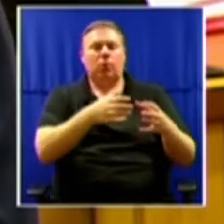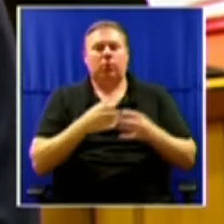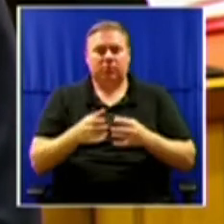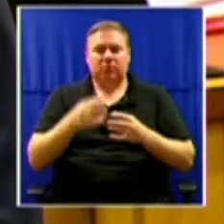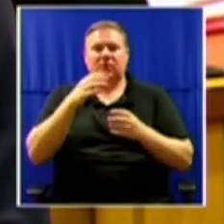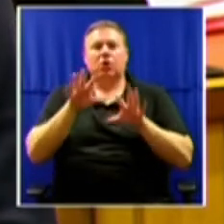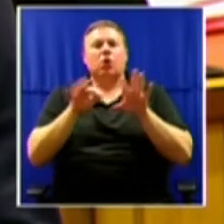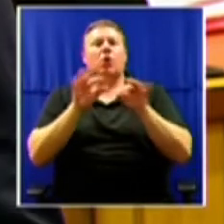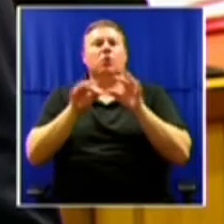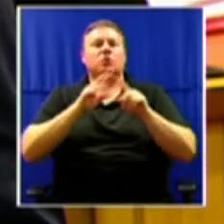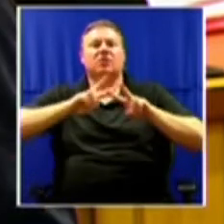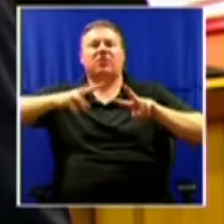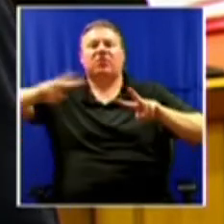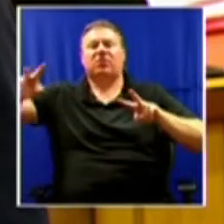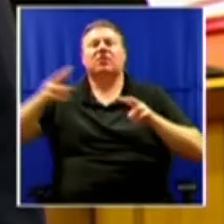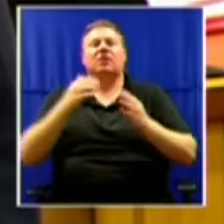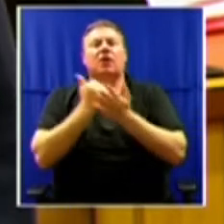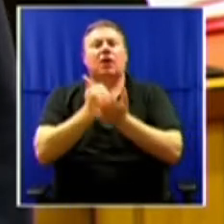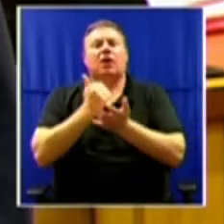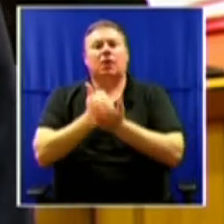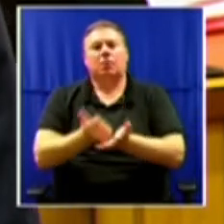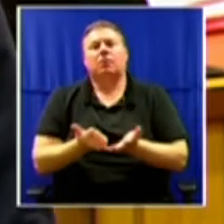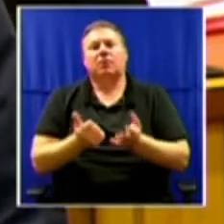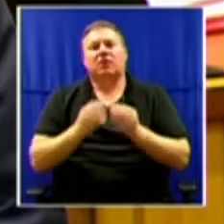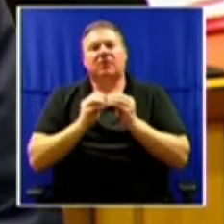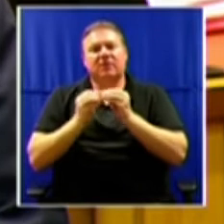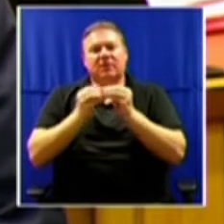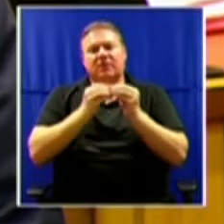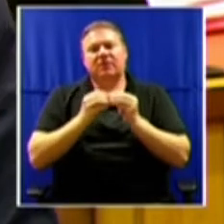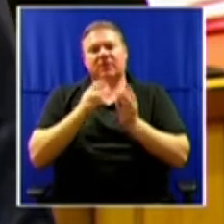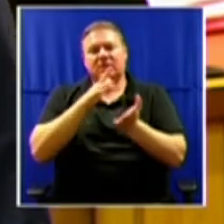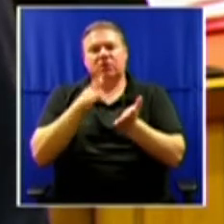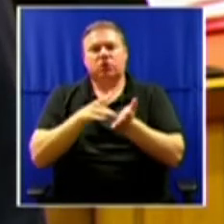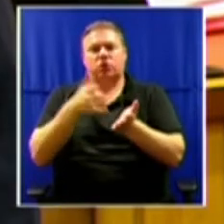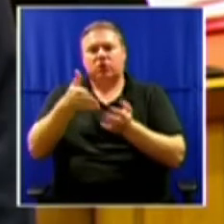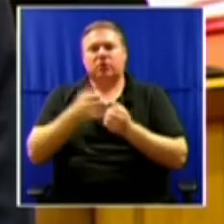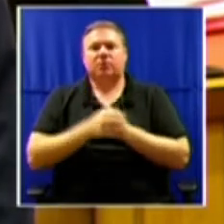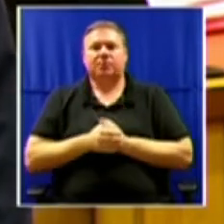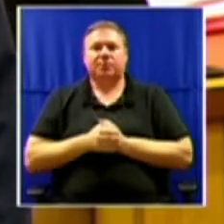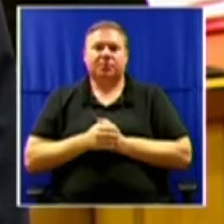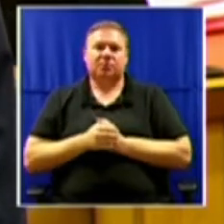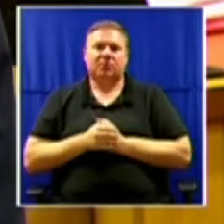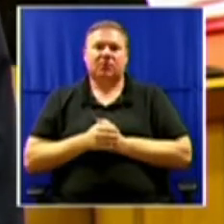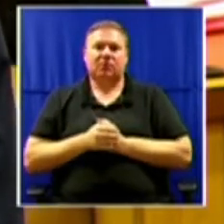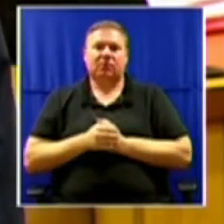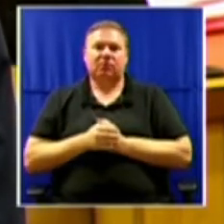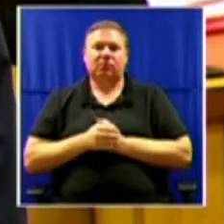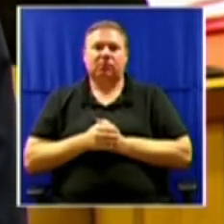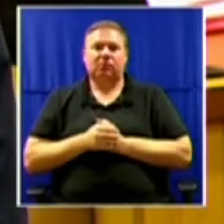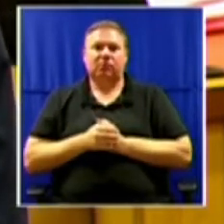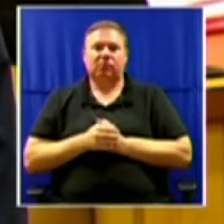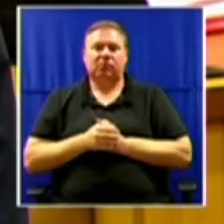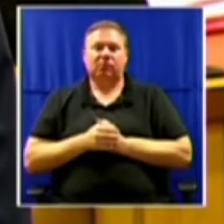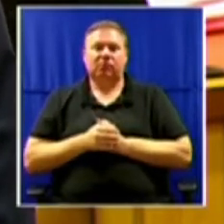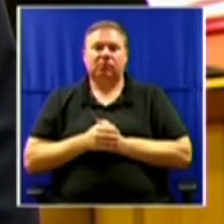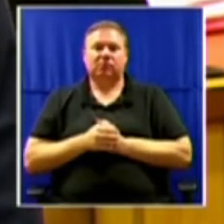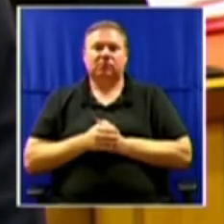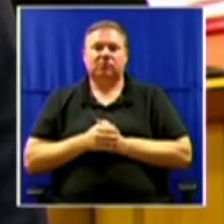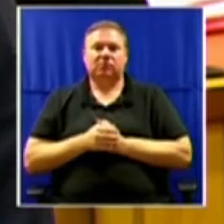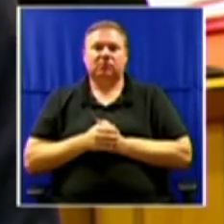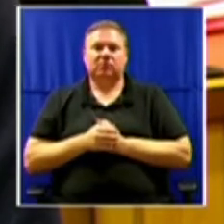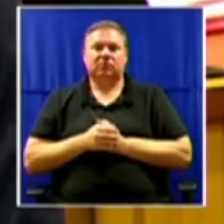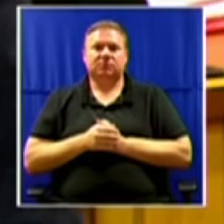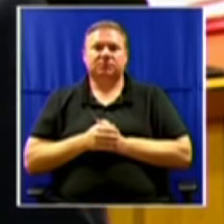options that could help us to replicate this system that has proven to be effective, as per what